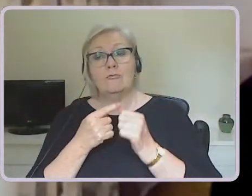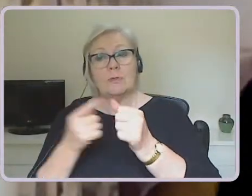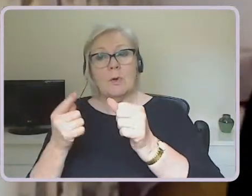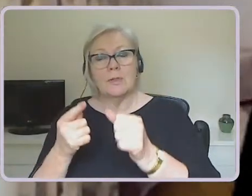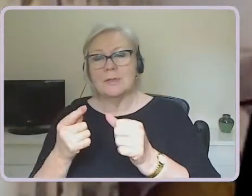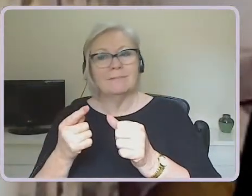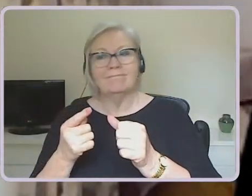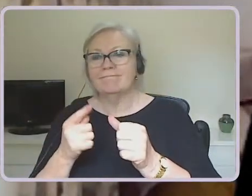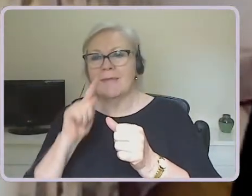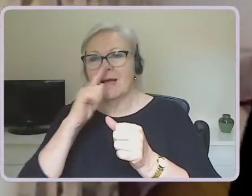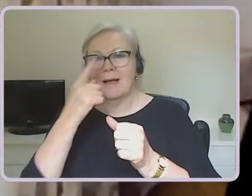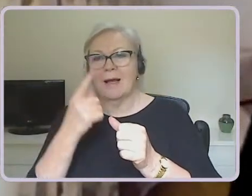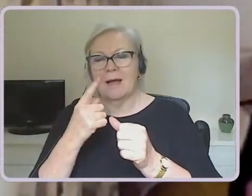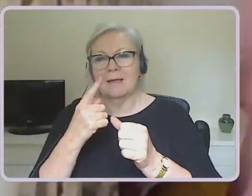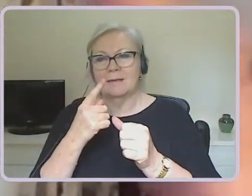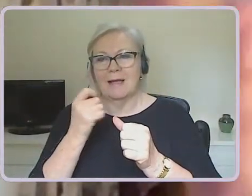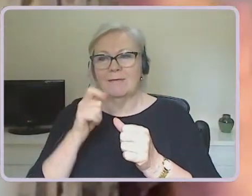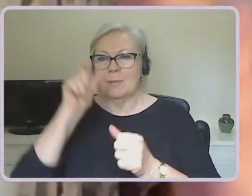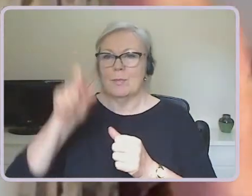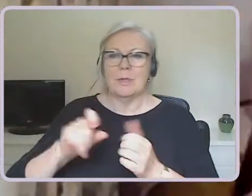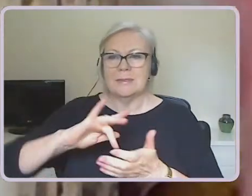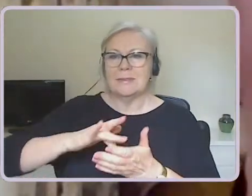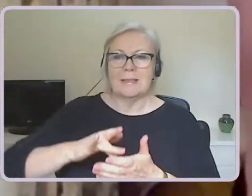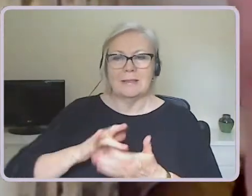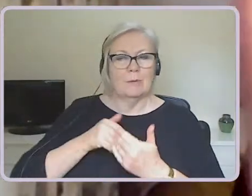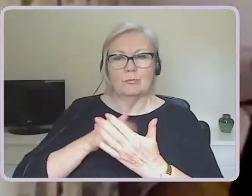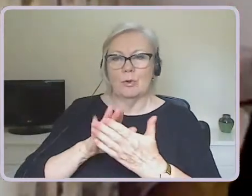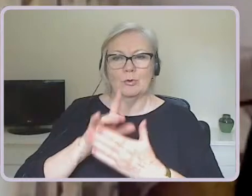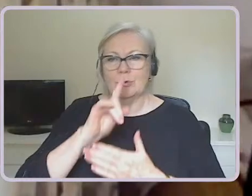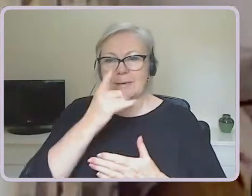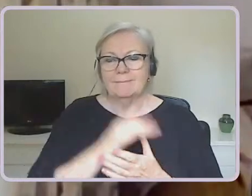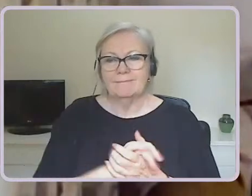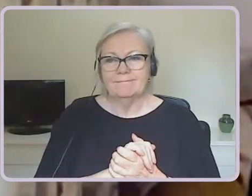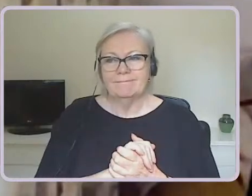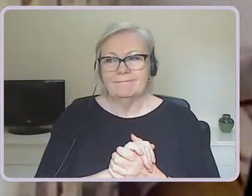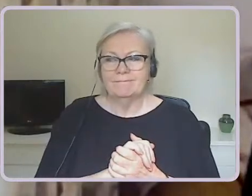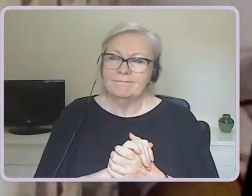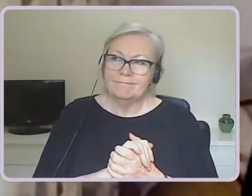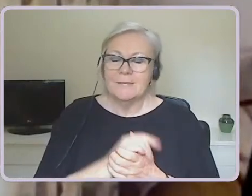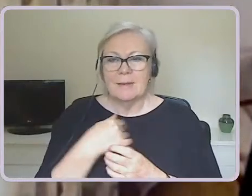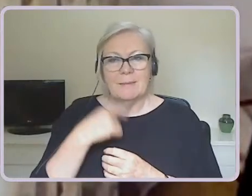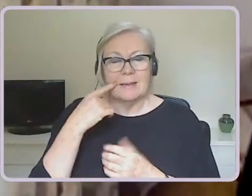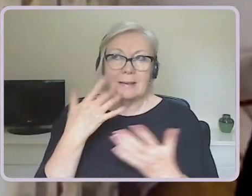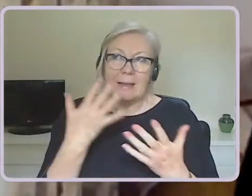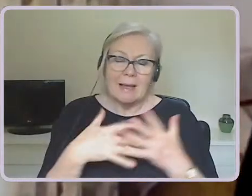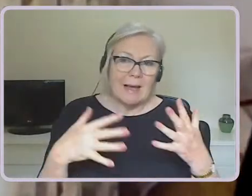do that, unfortunately. So that was one thought in my mind about how this needs to happen